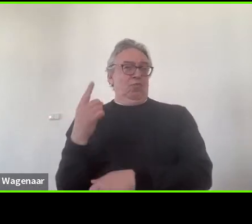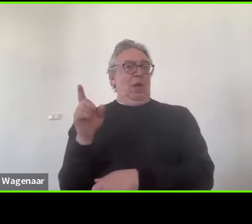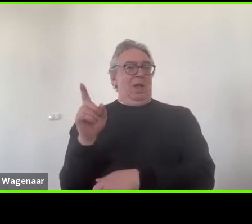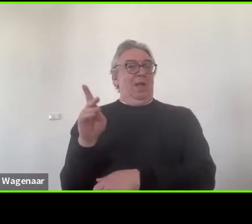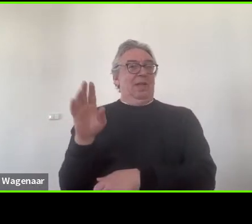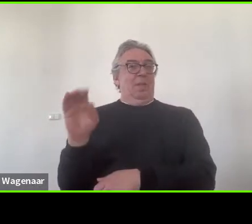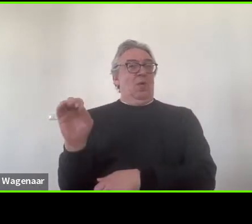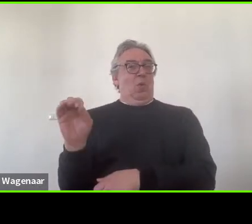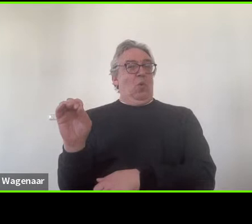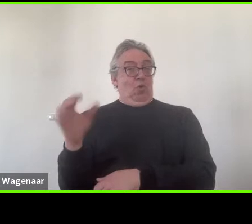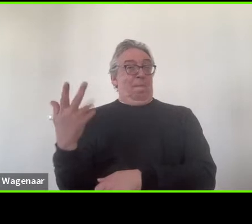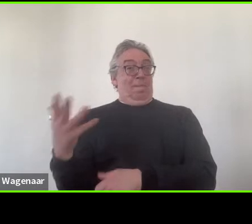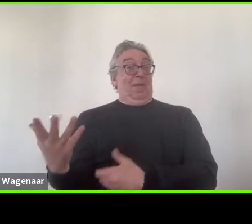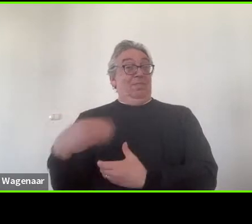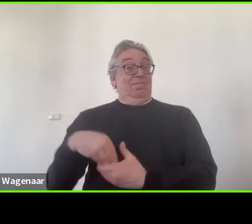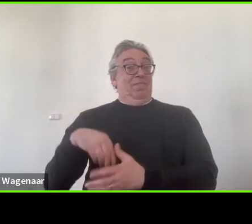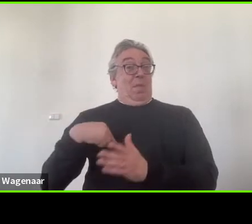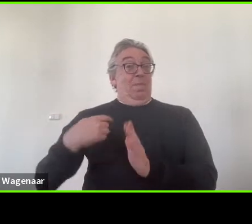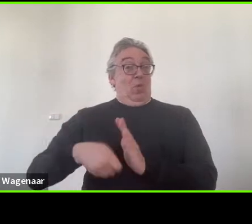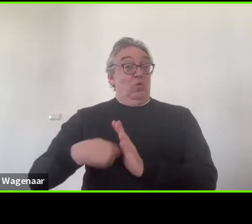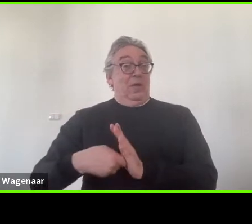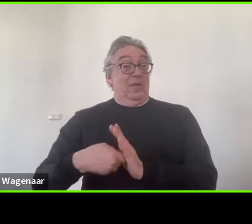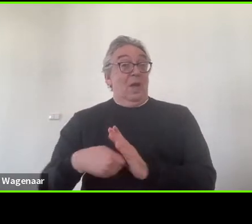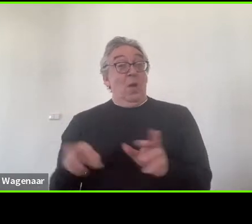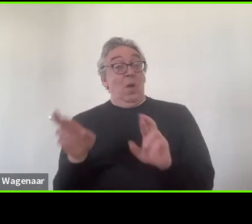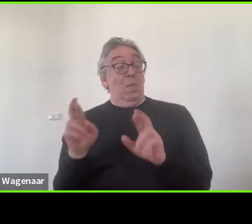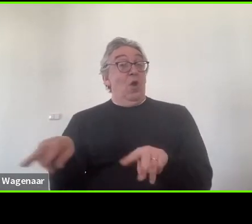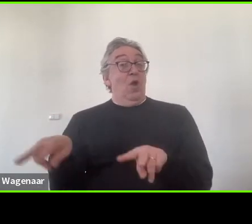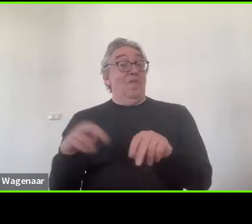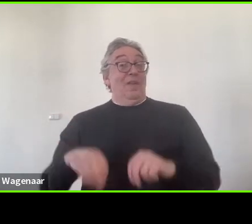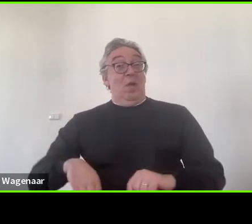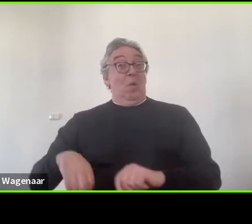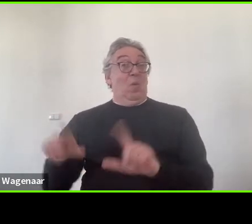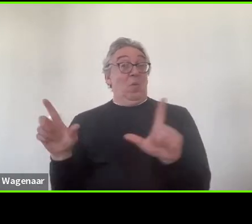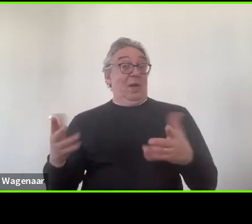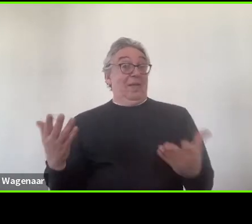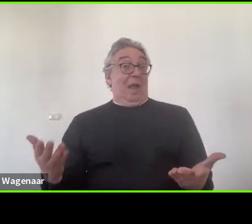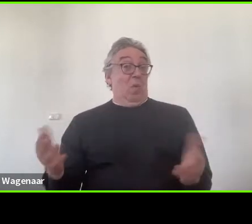who were involved in this project, to be displayed. And